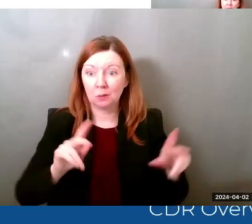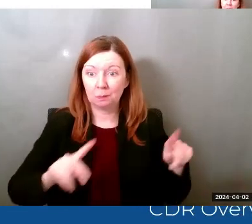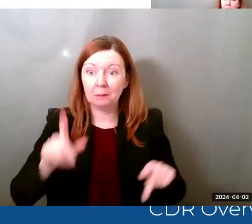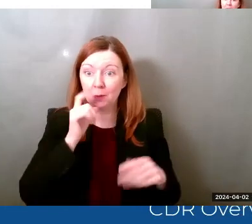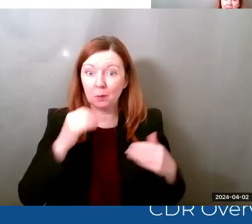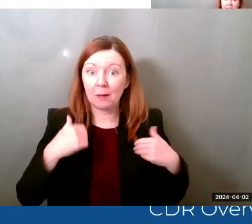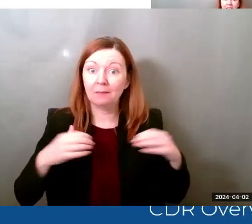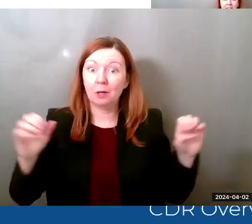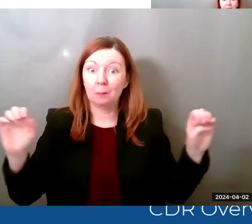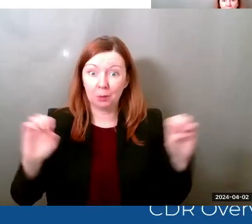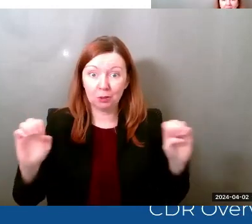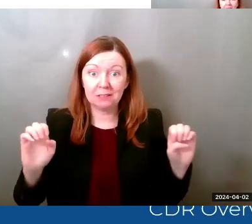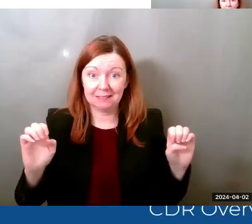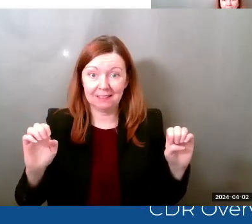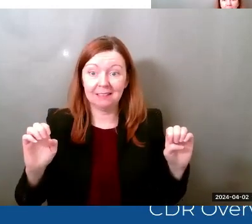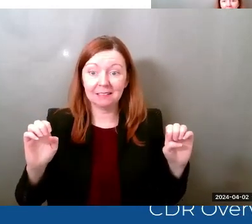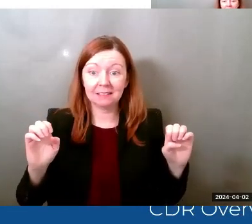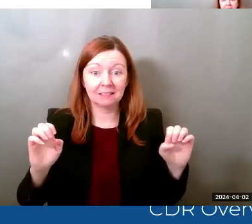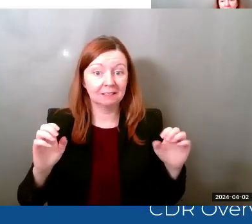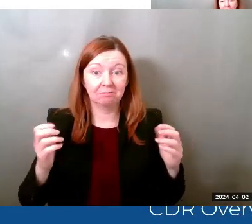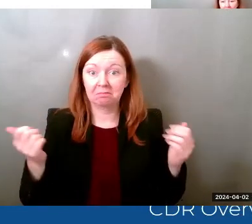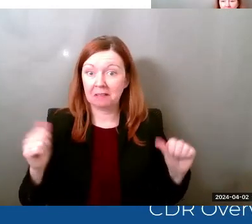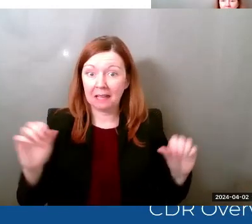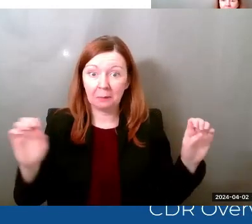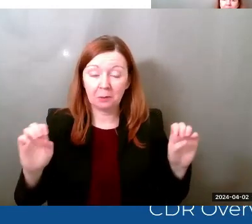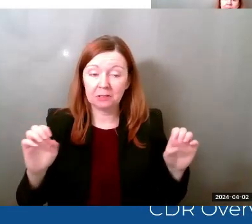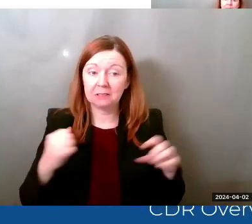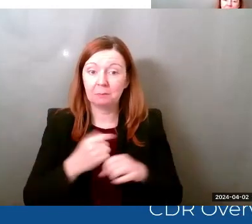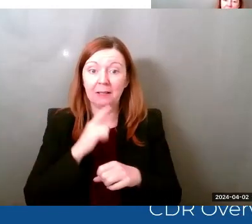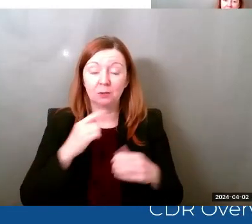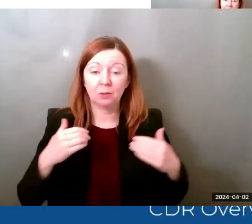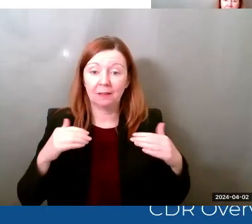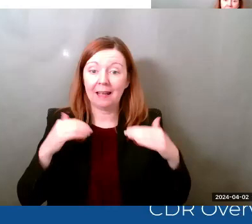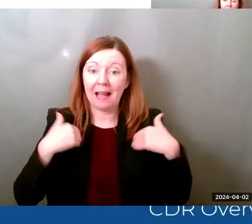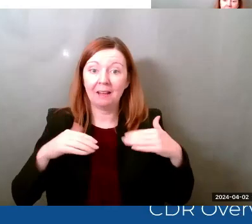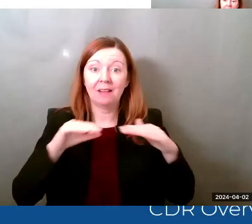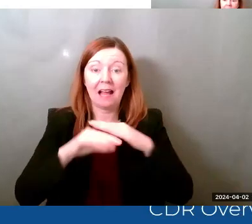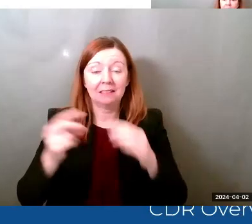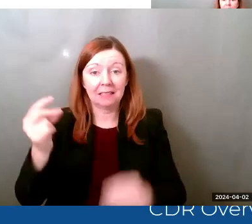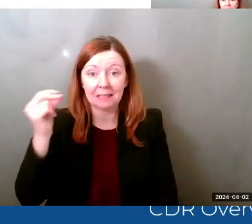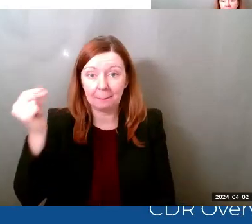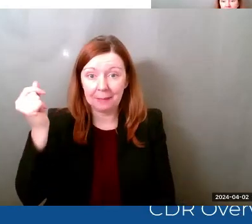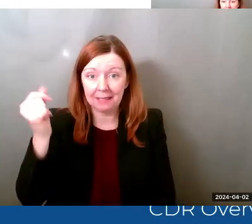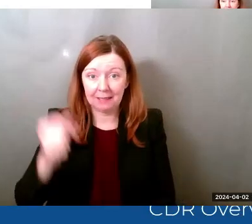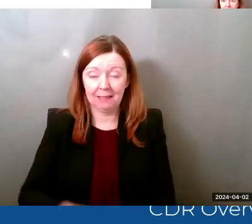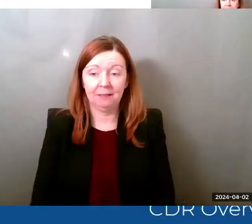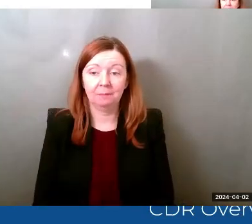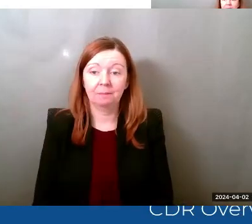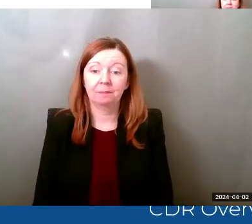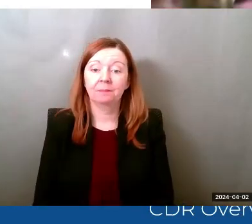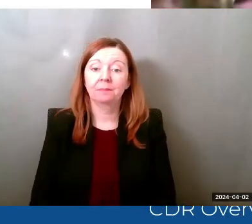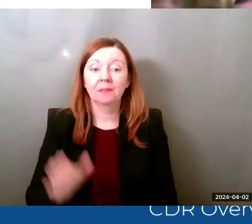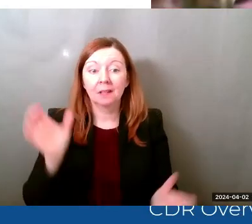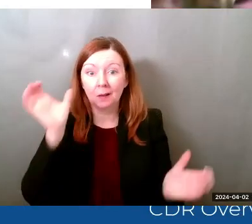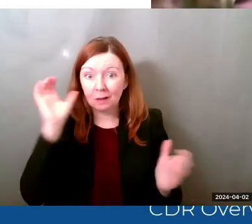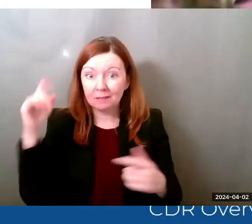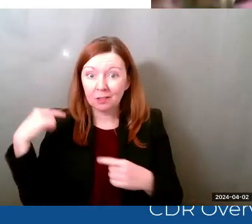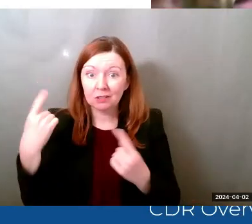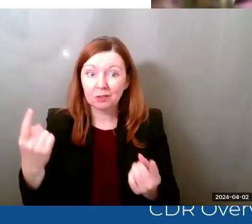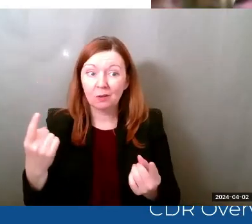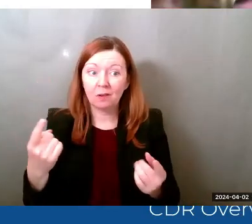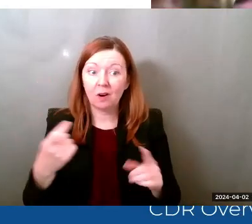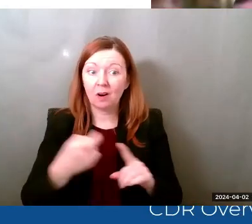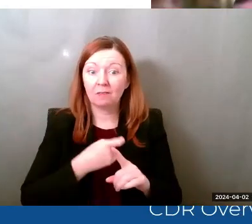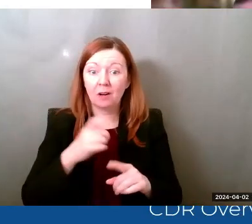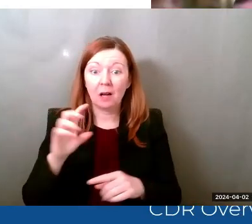have emergencies of one sort or another have access immediately. And what we hear so far from